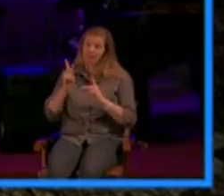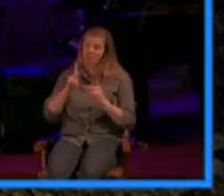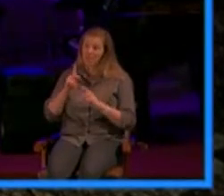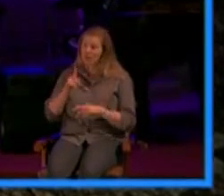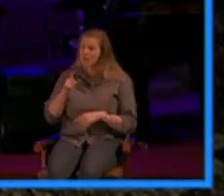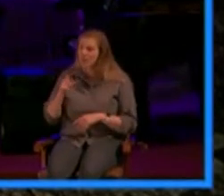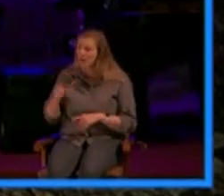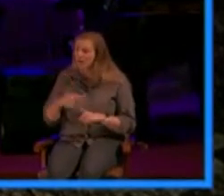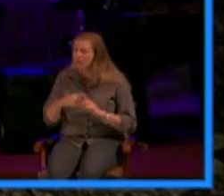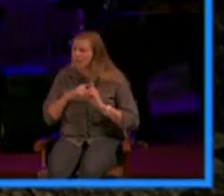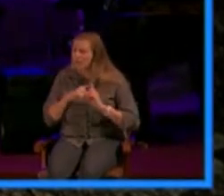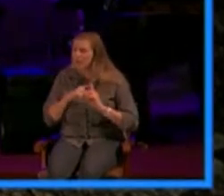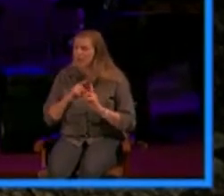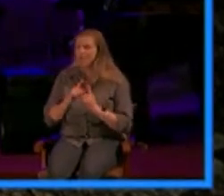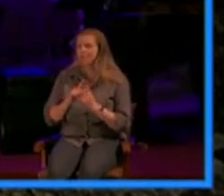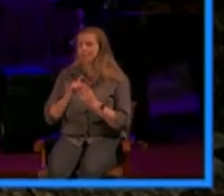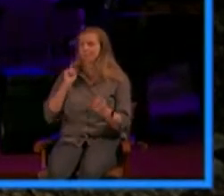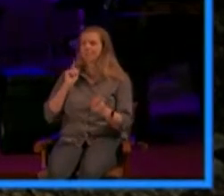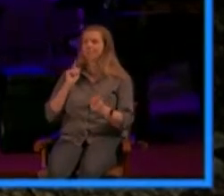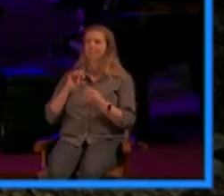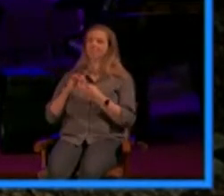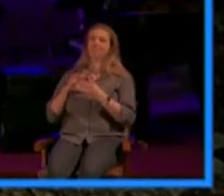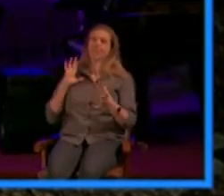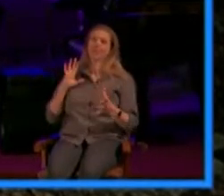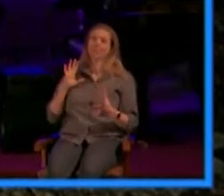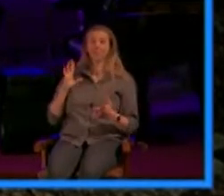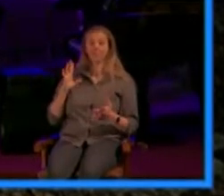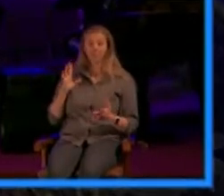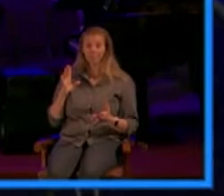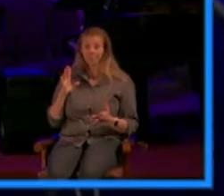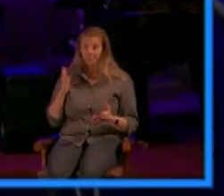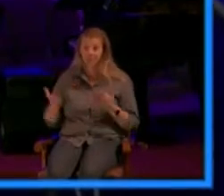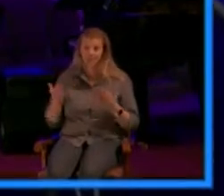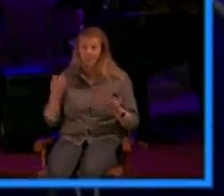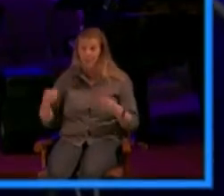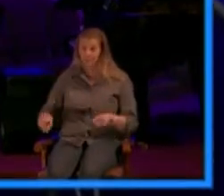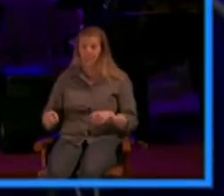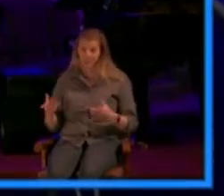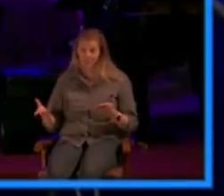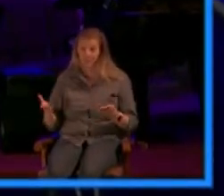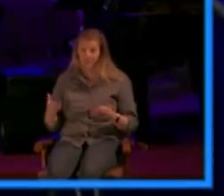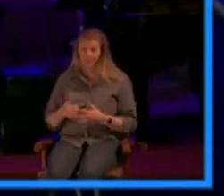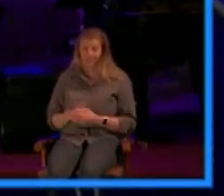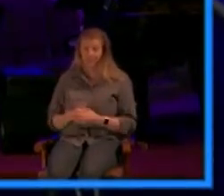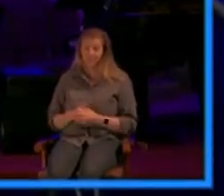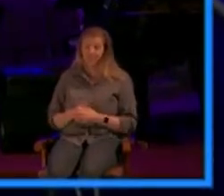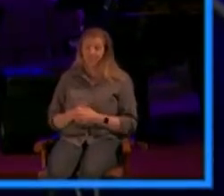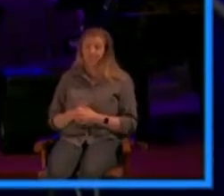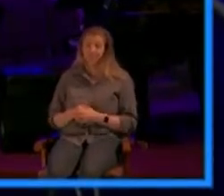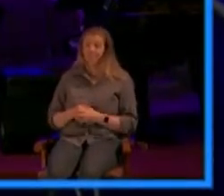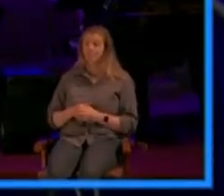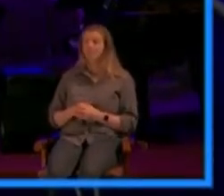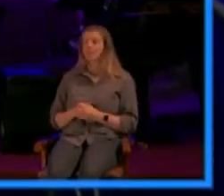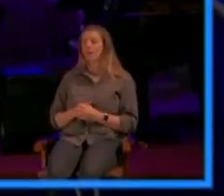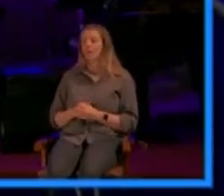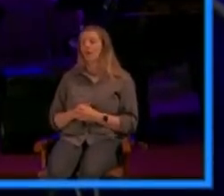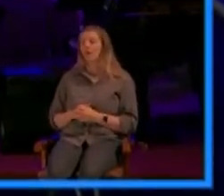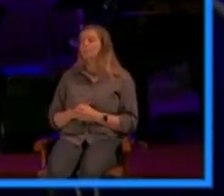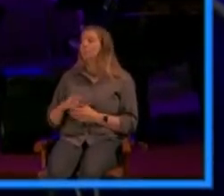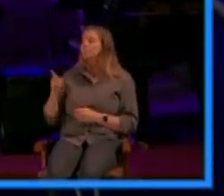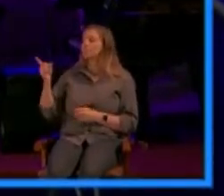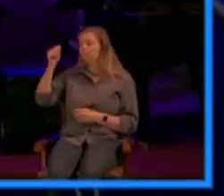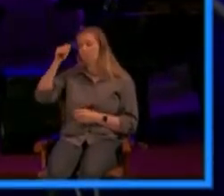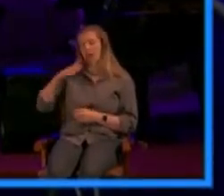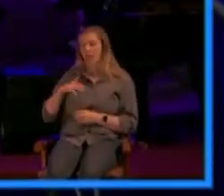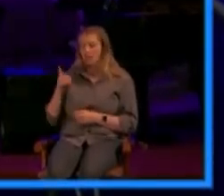may experience some relational form of persecution. We have a man on our staff at our convention in Columbia